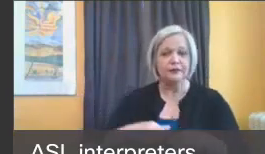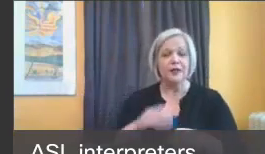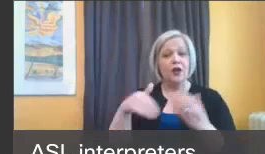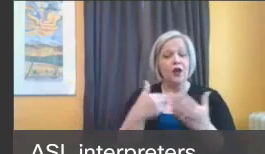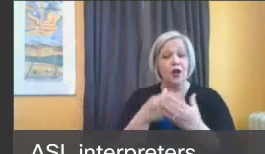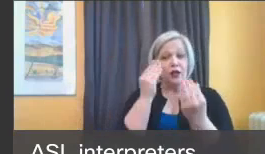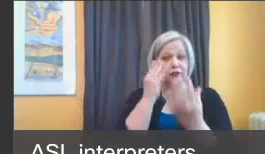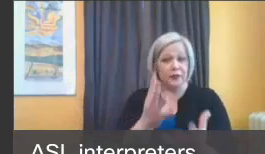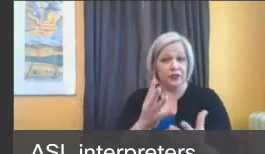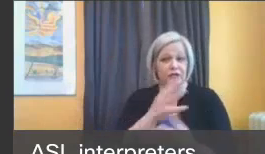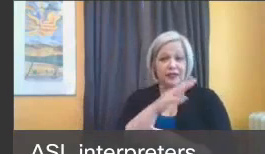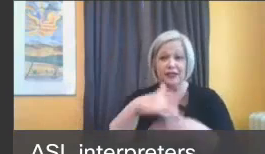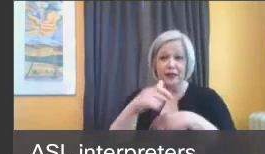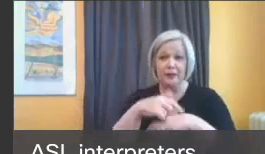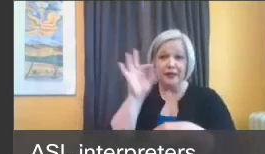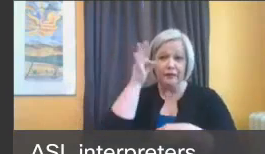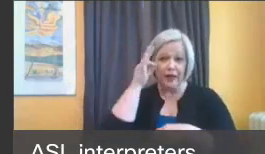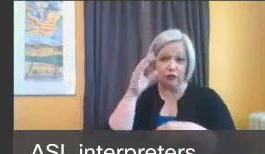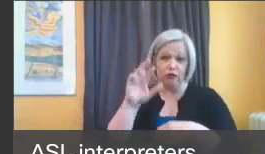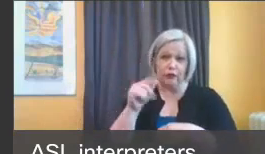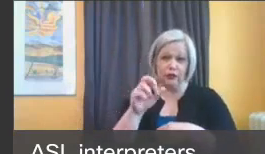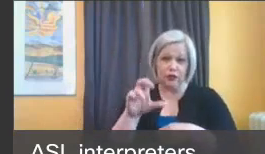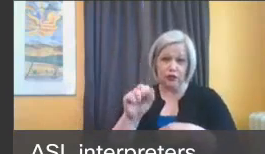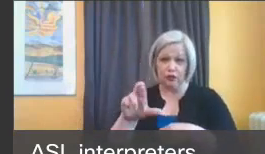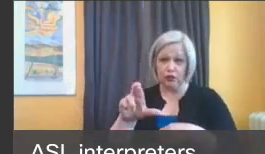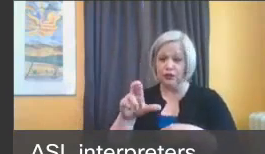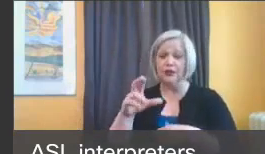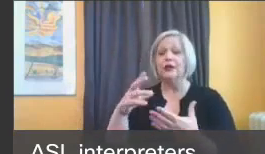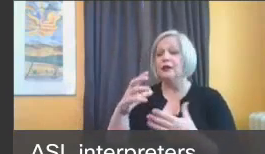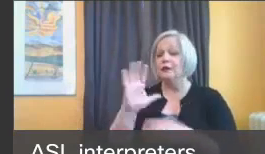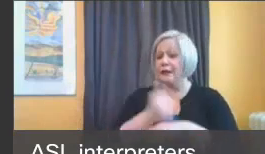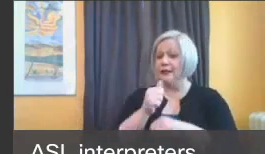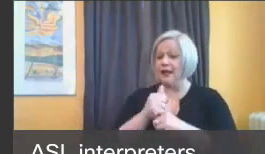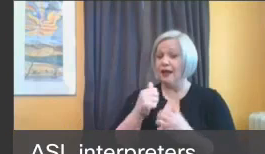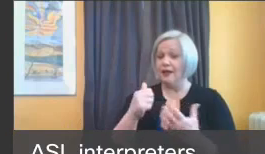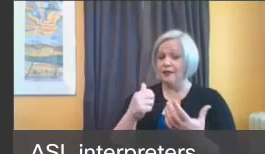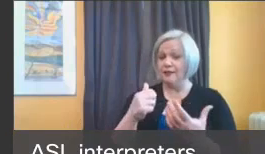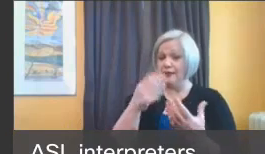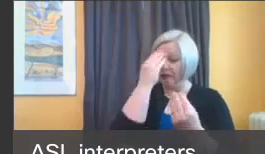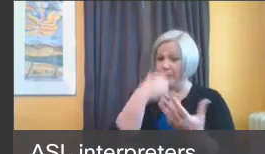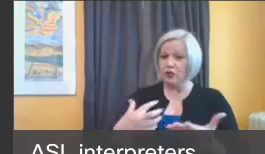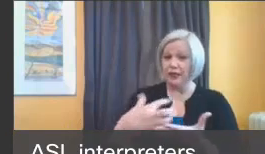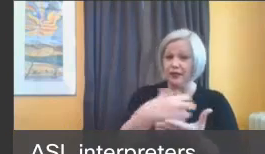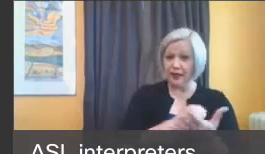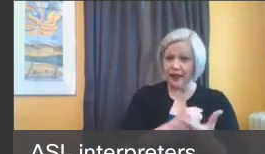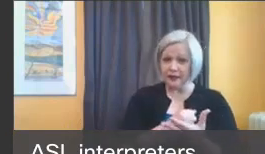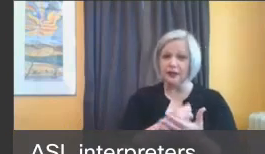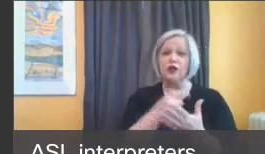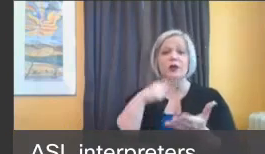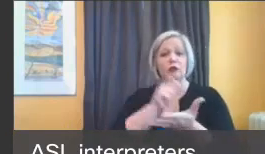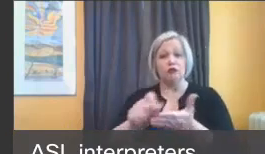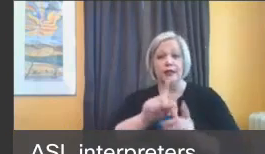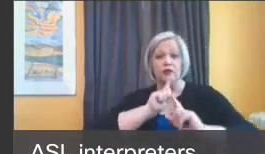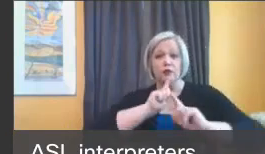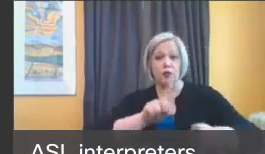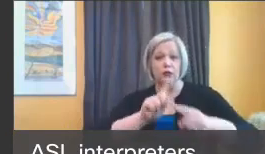the Federal Register. Based on the information collected through testimony, the committee will draft a report to the U.S. Commission on Civil Rights that